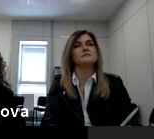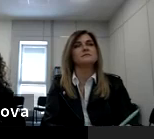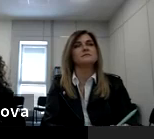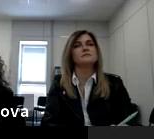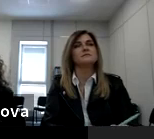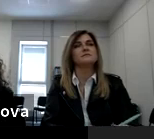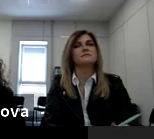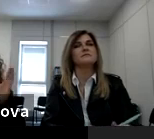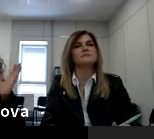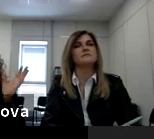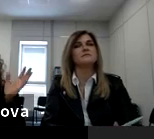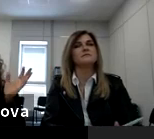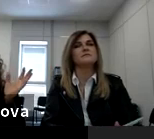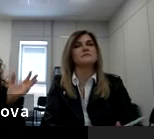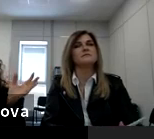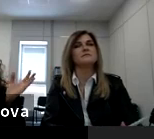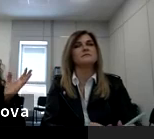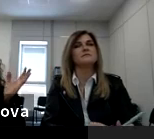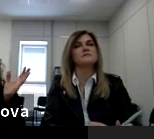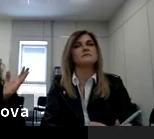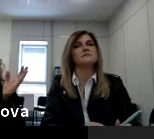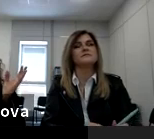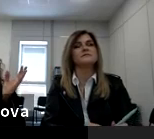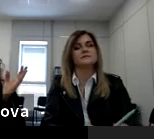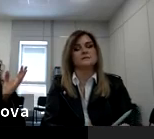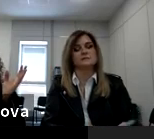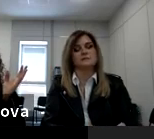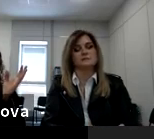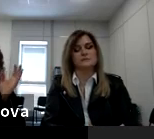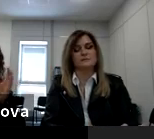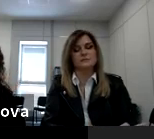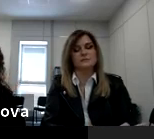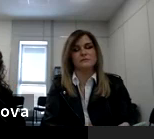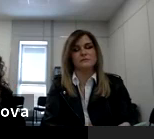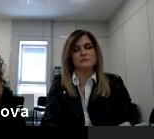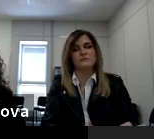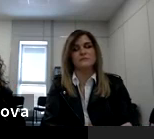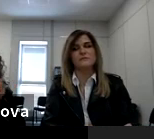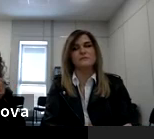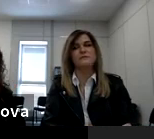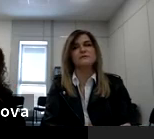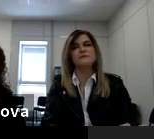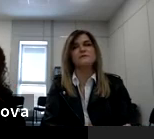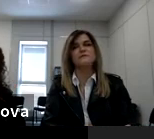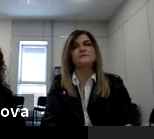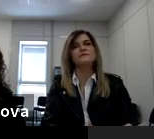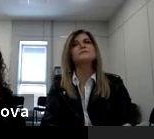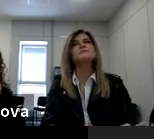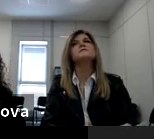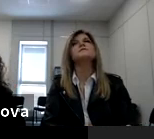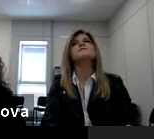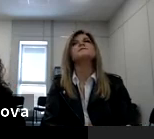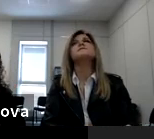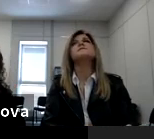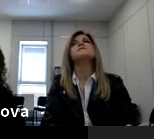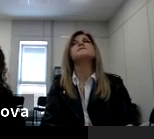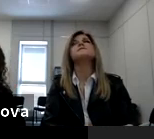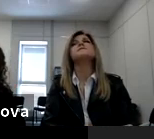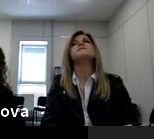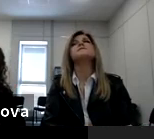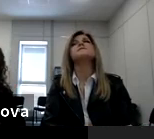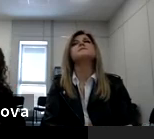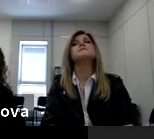will use it for wider optics, there will be some artificial light. It won't be really nice on the